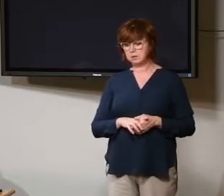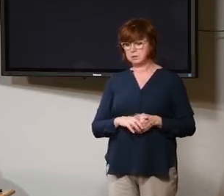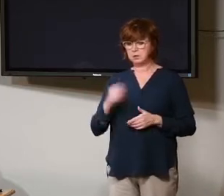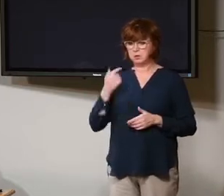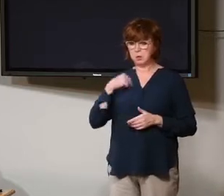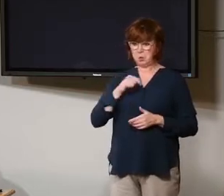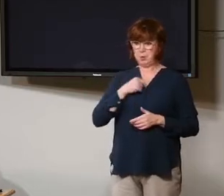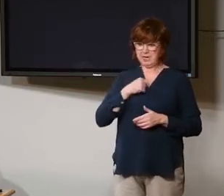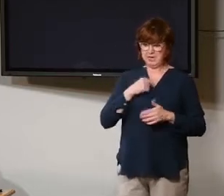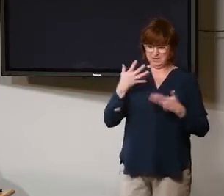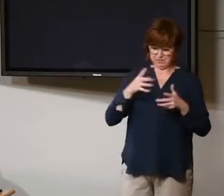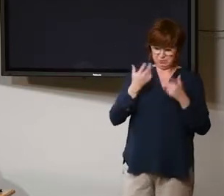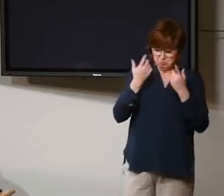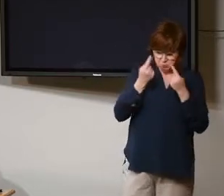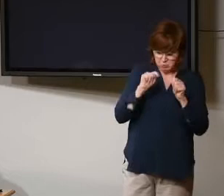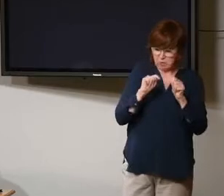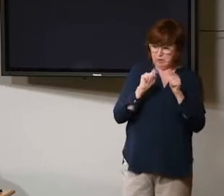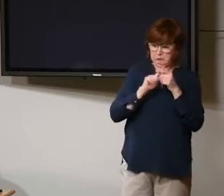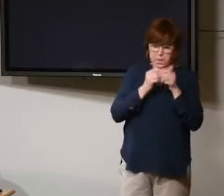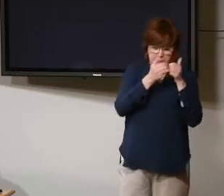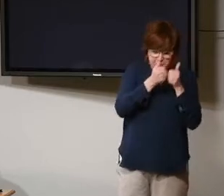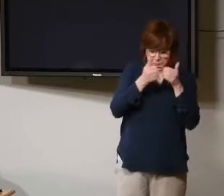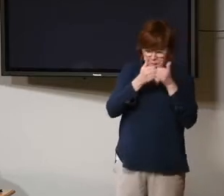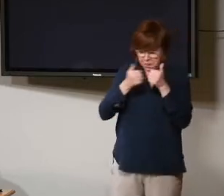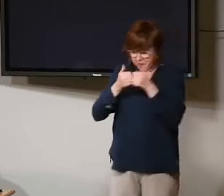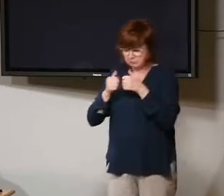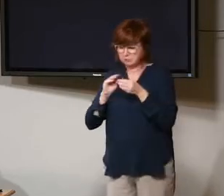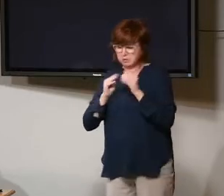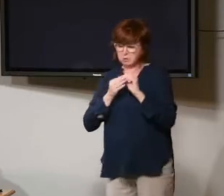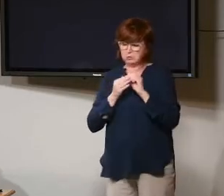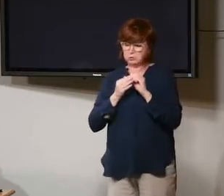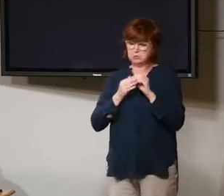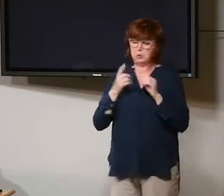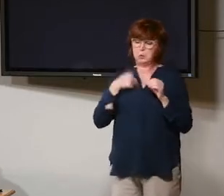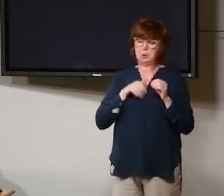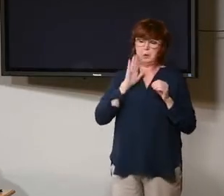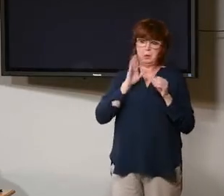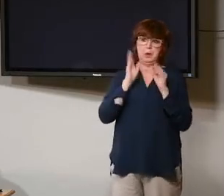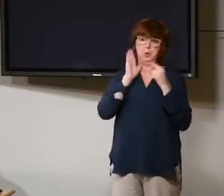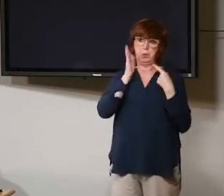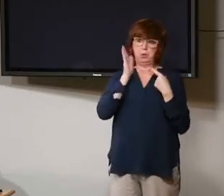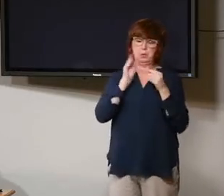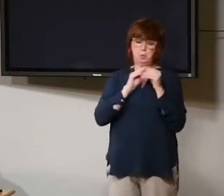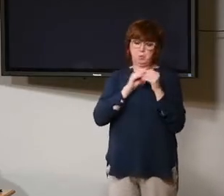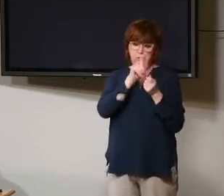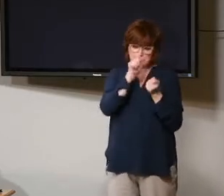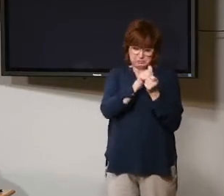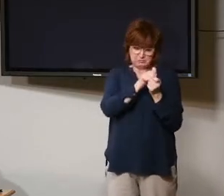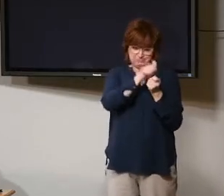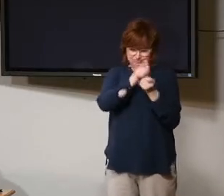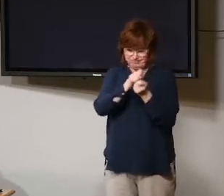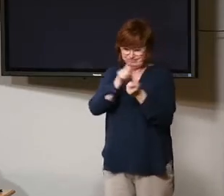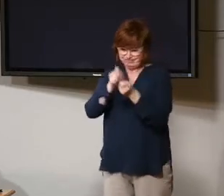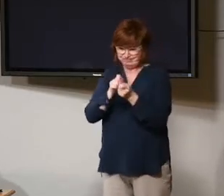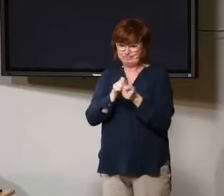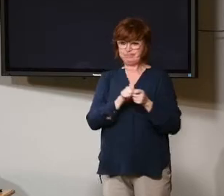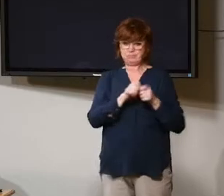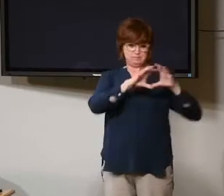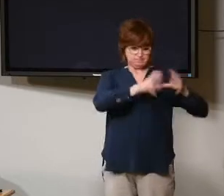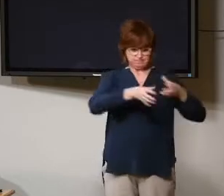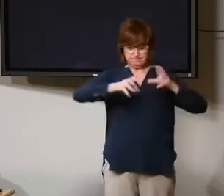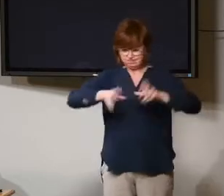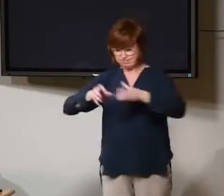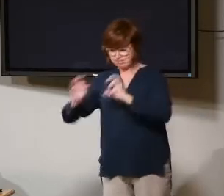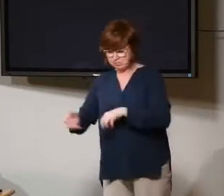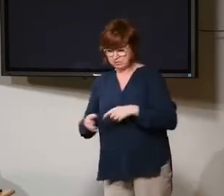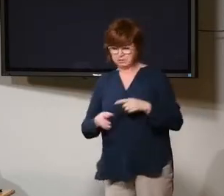which we now are. So we will start getting that more specific information in terms of breaking down the age groups